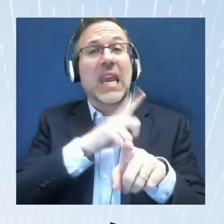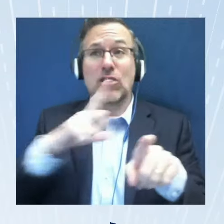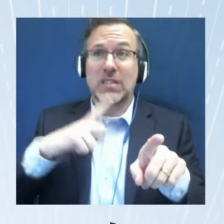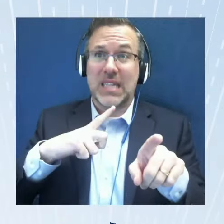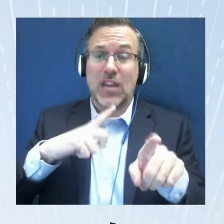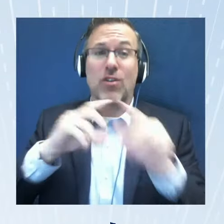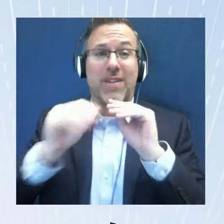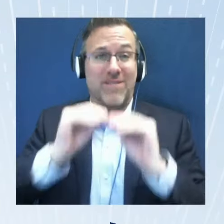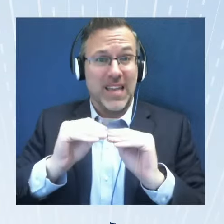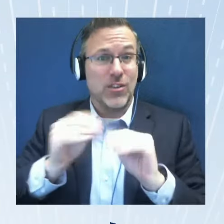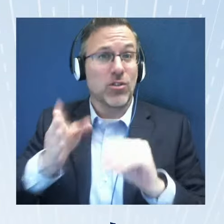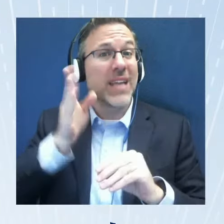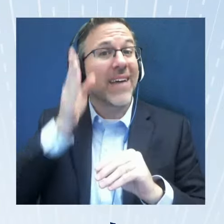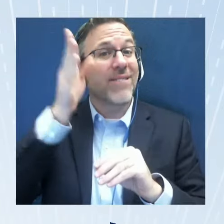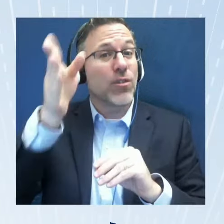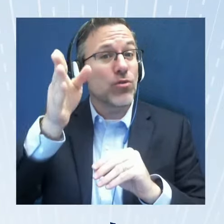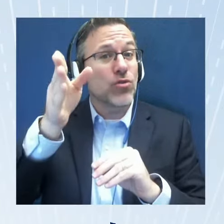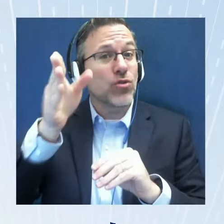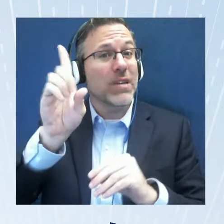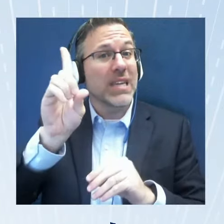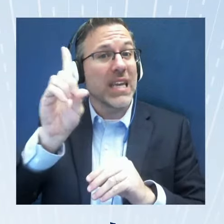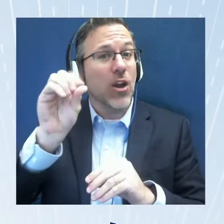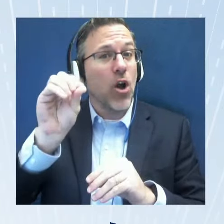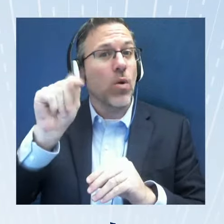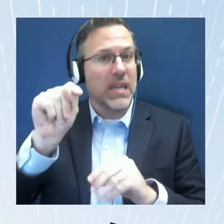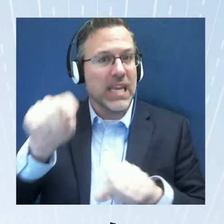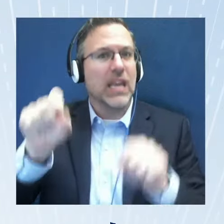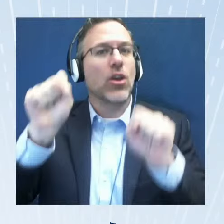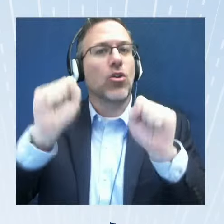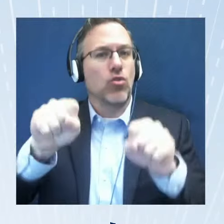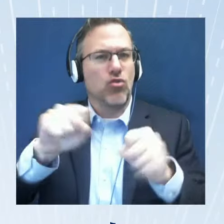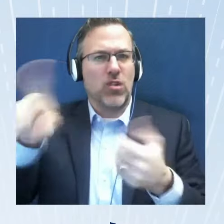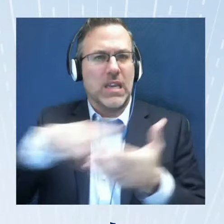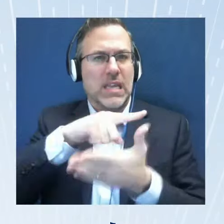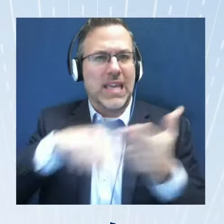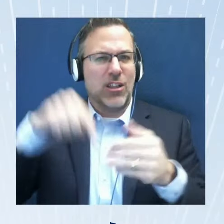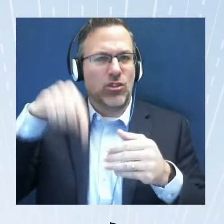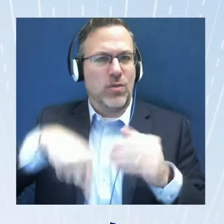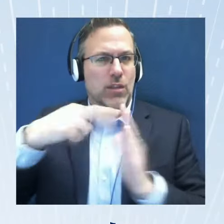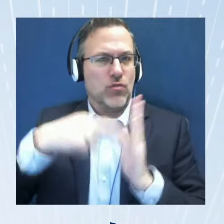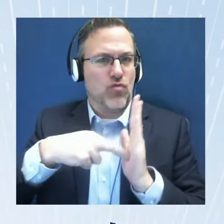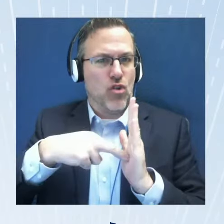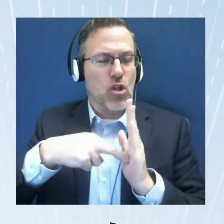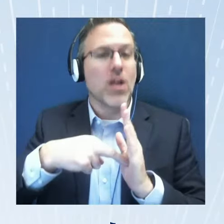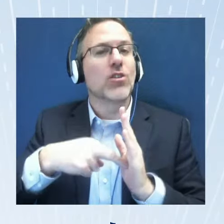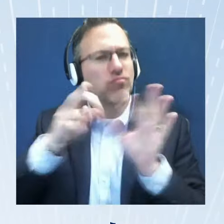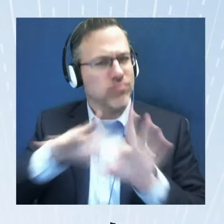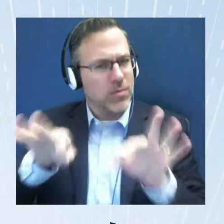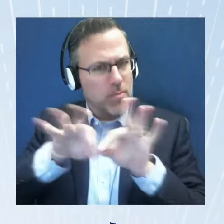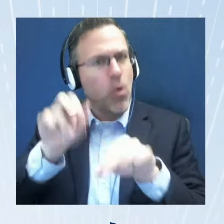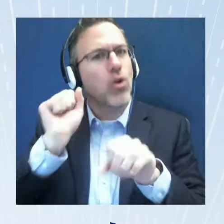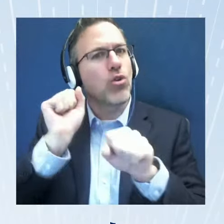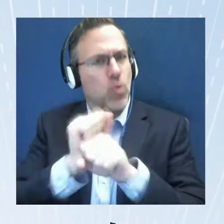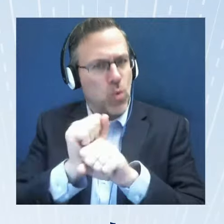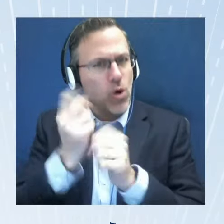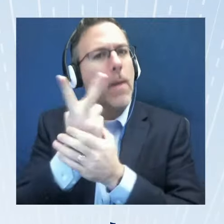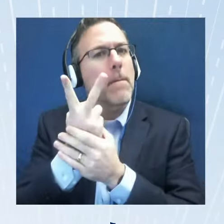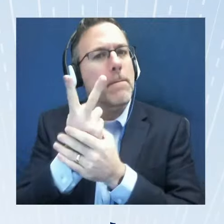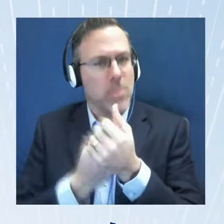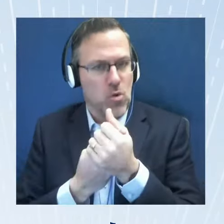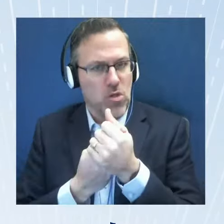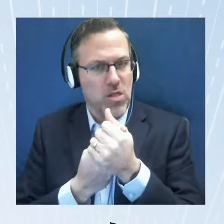could revoke this rule. And that's why, with our partners in the House, we need to work in a bipartisan way to enshrine many of